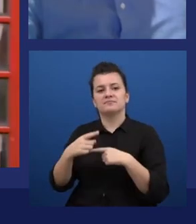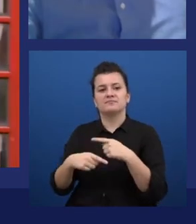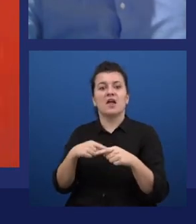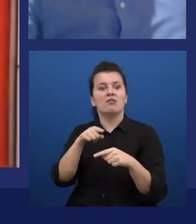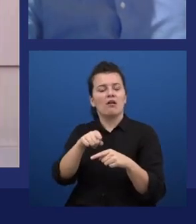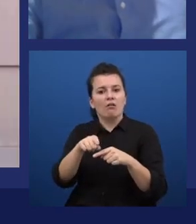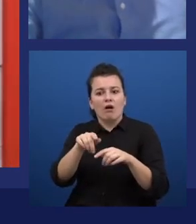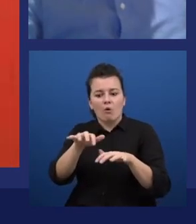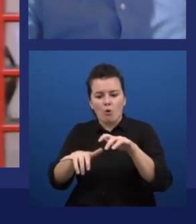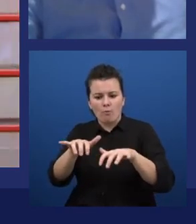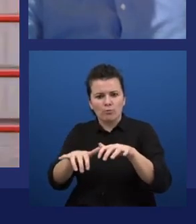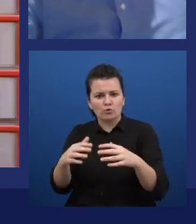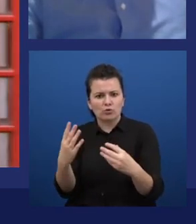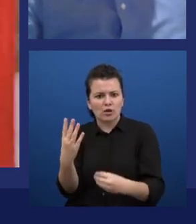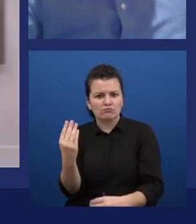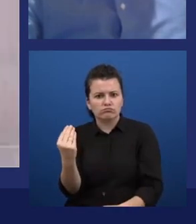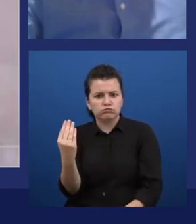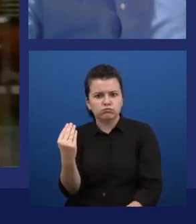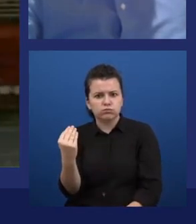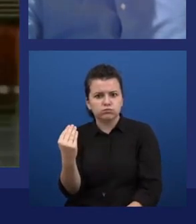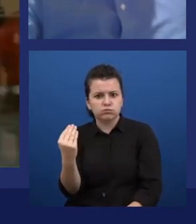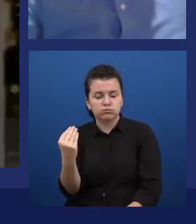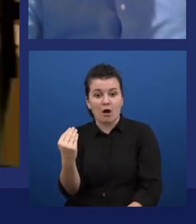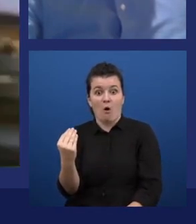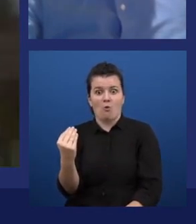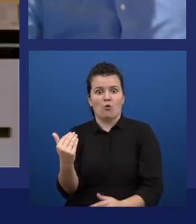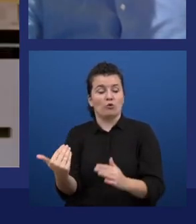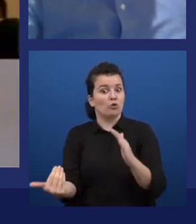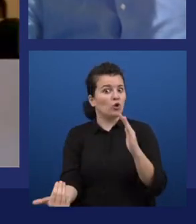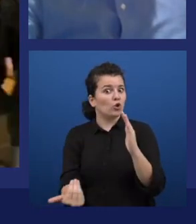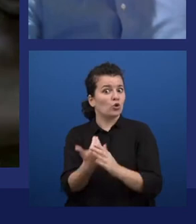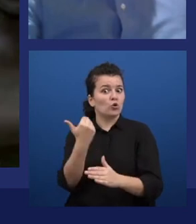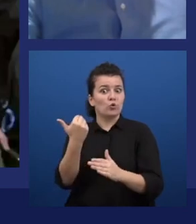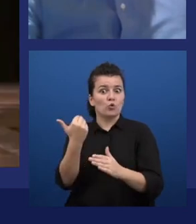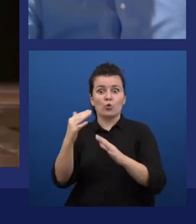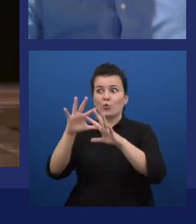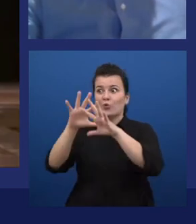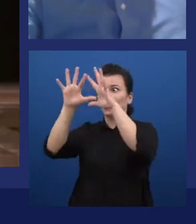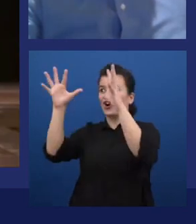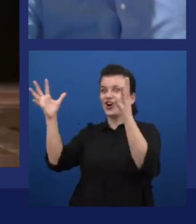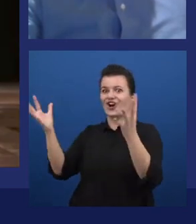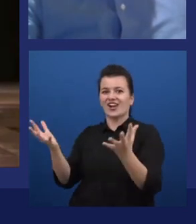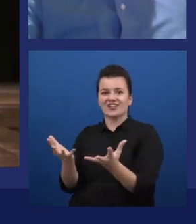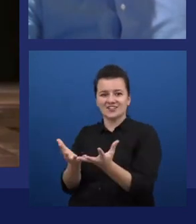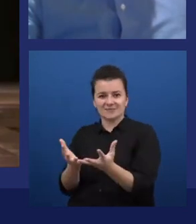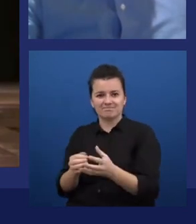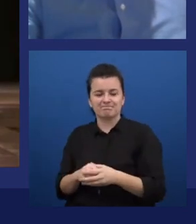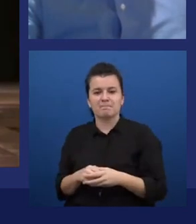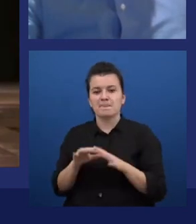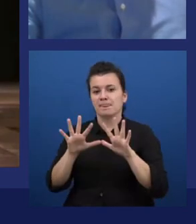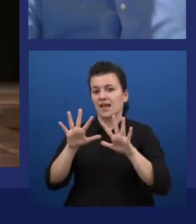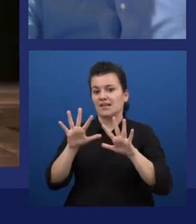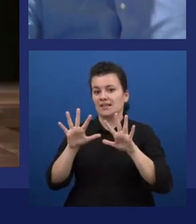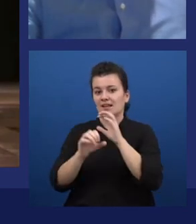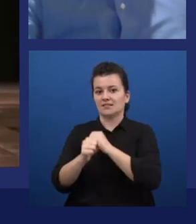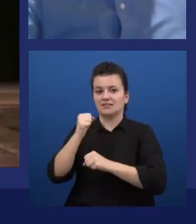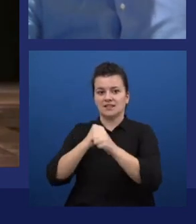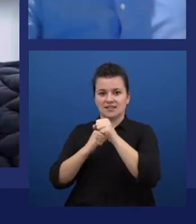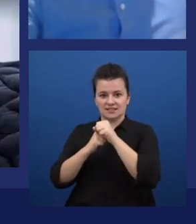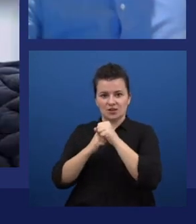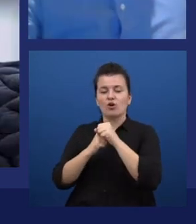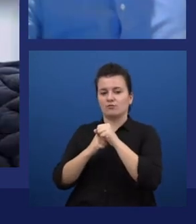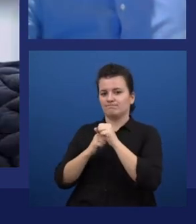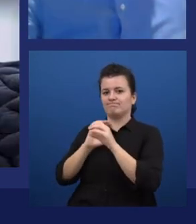And that really opened up a whole new world of opportunities. I joined Microsoft 10 years ago as a software engineer.